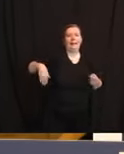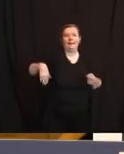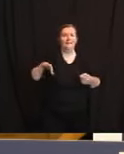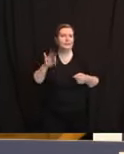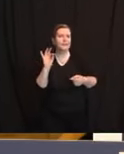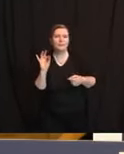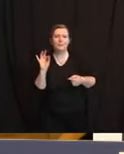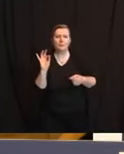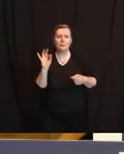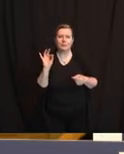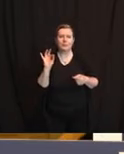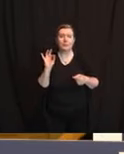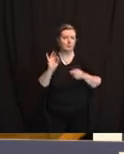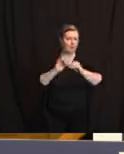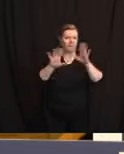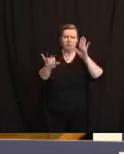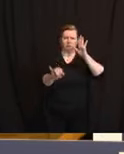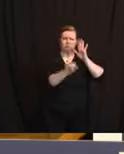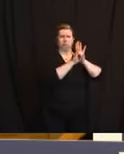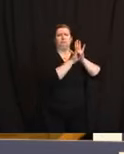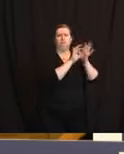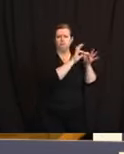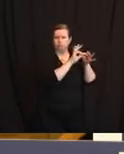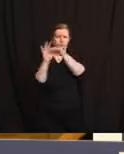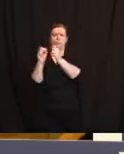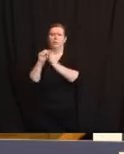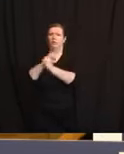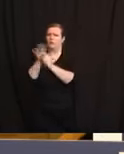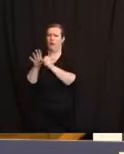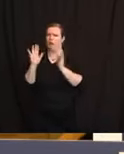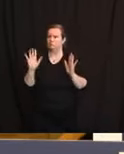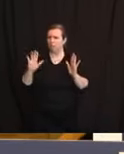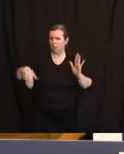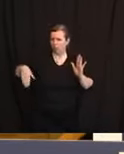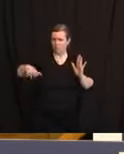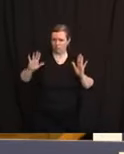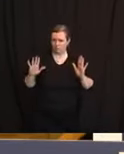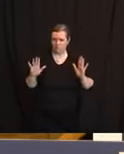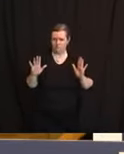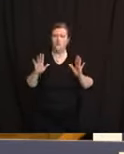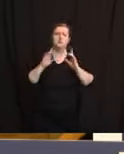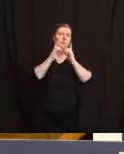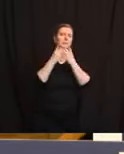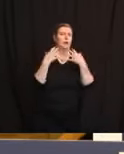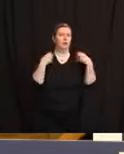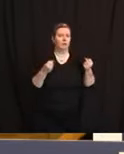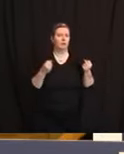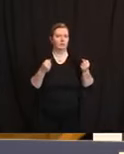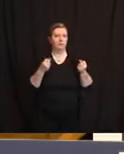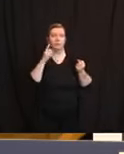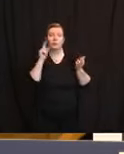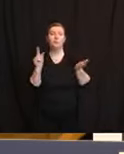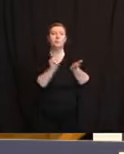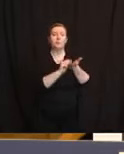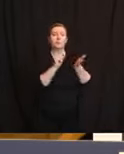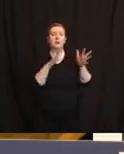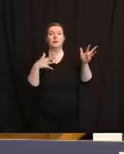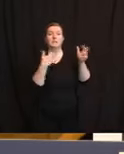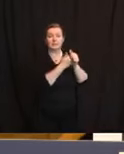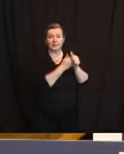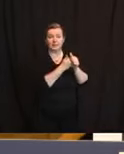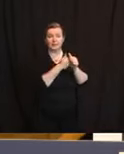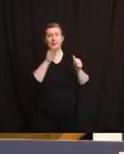to COVID-19. The Department of Health put out a public health update on May 7th to